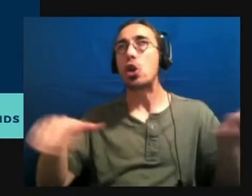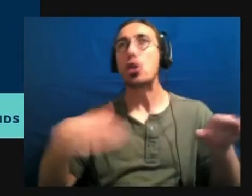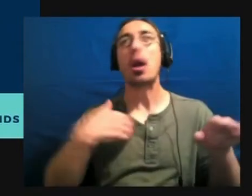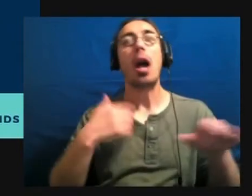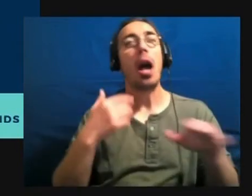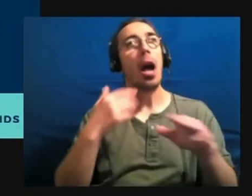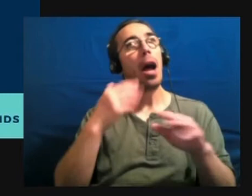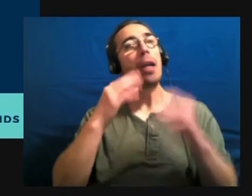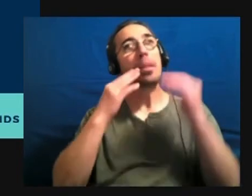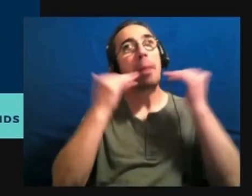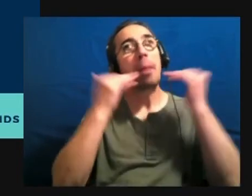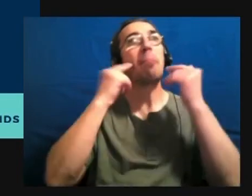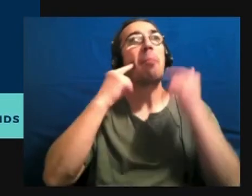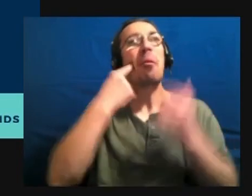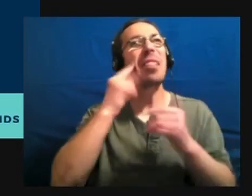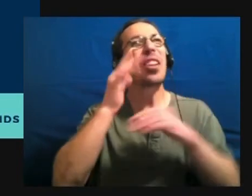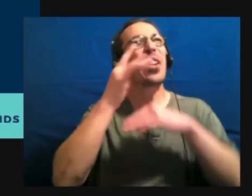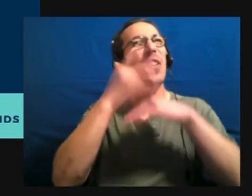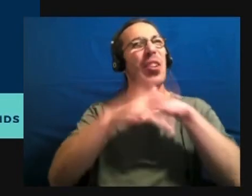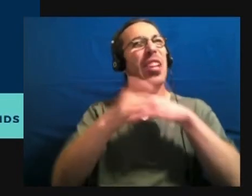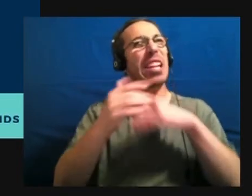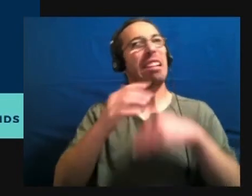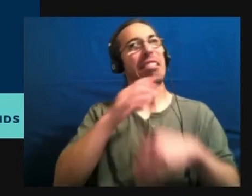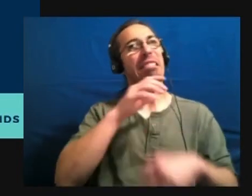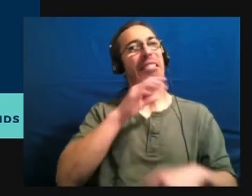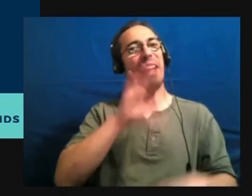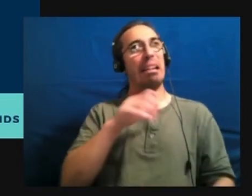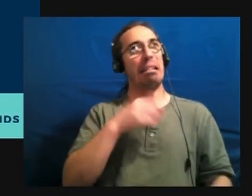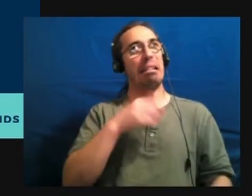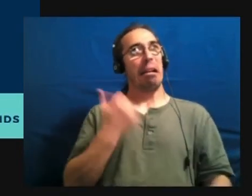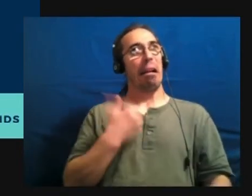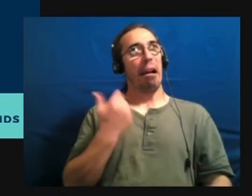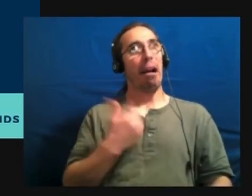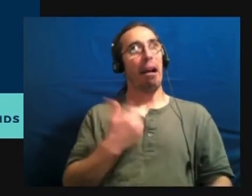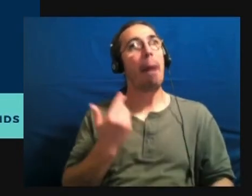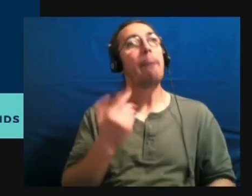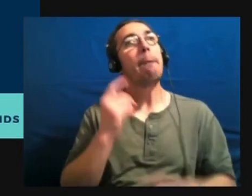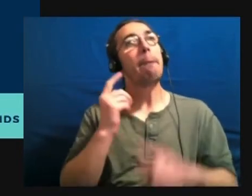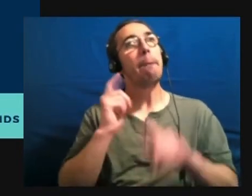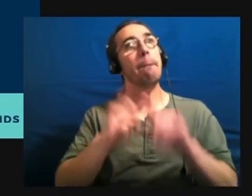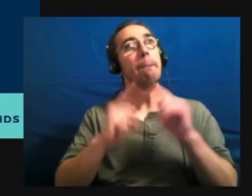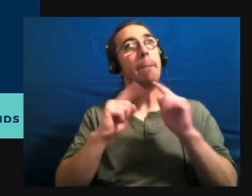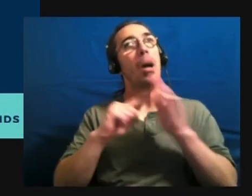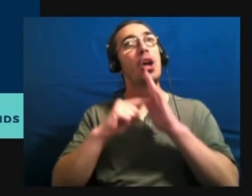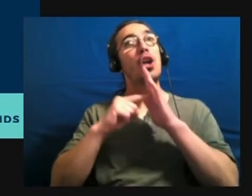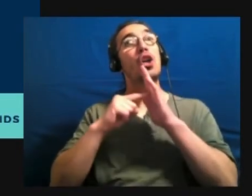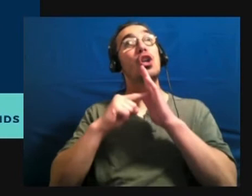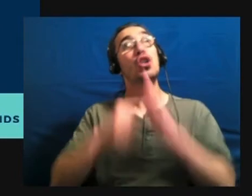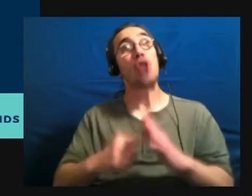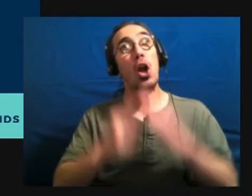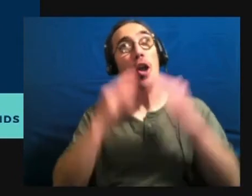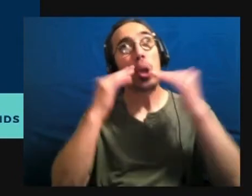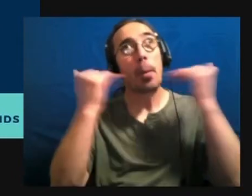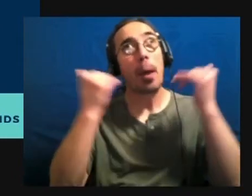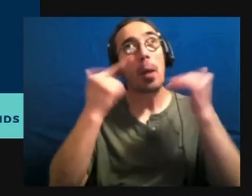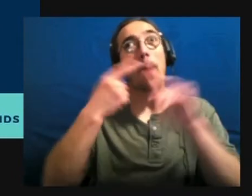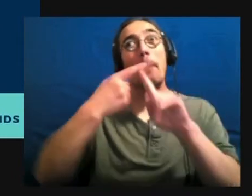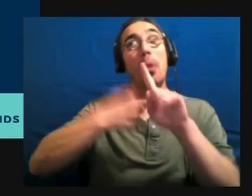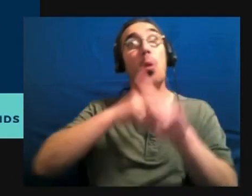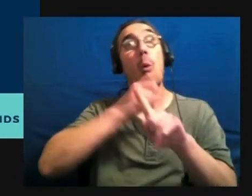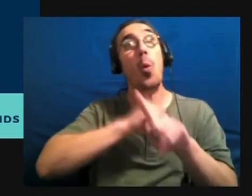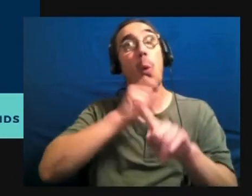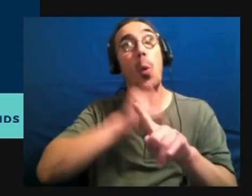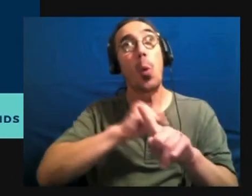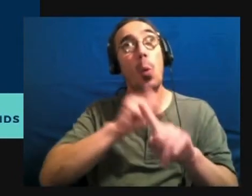purposefully that early. But she started smiling before she was a month old, purposefully at